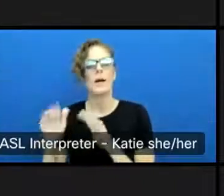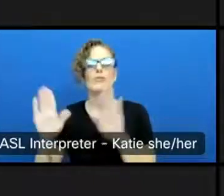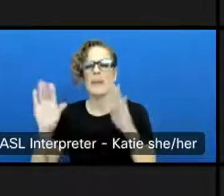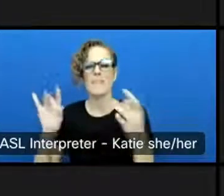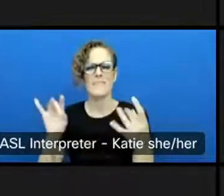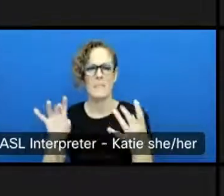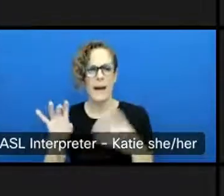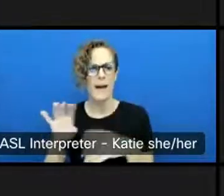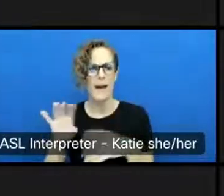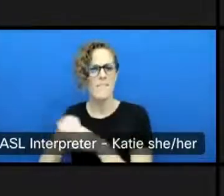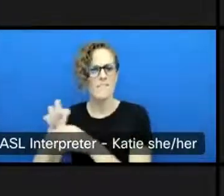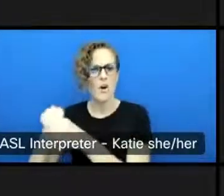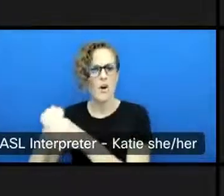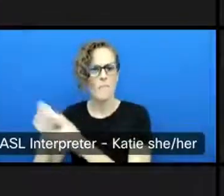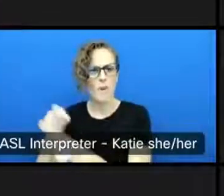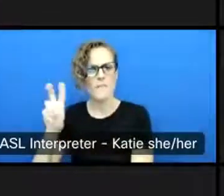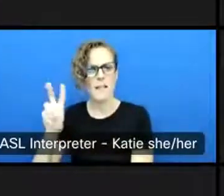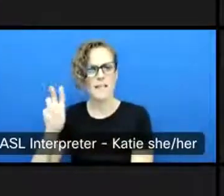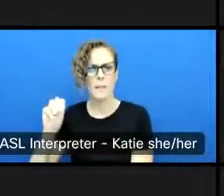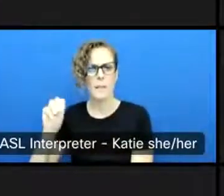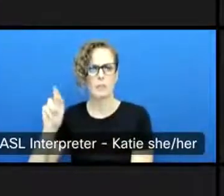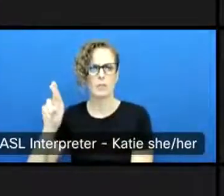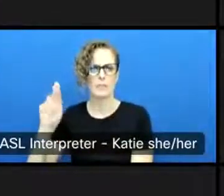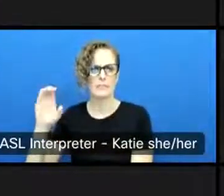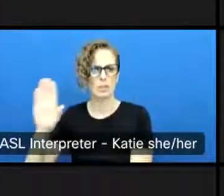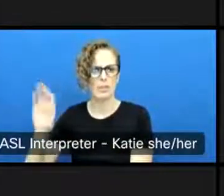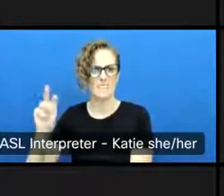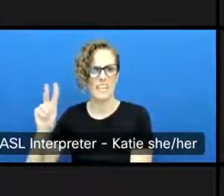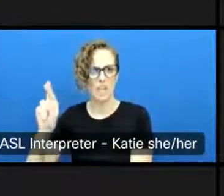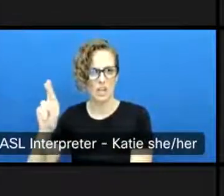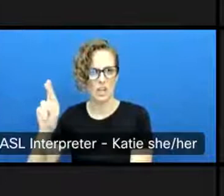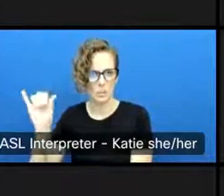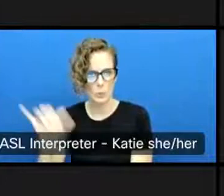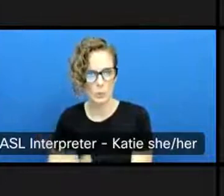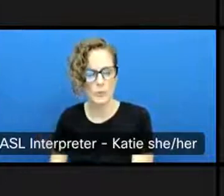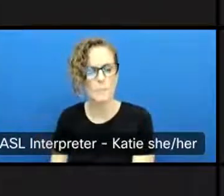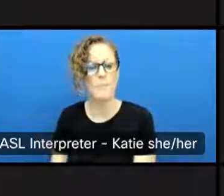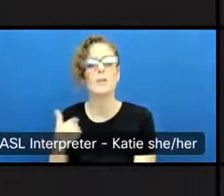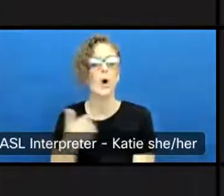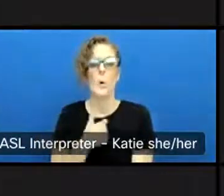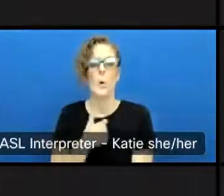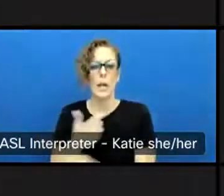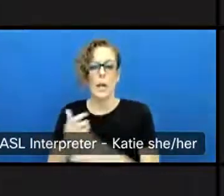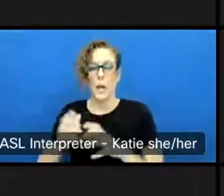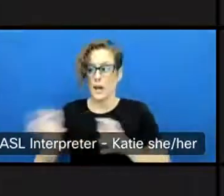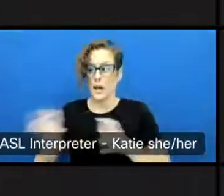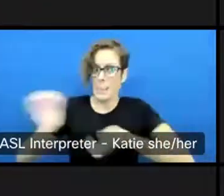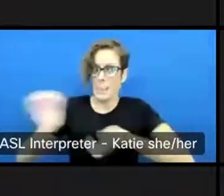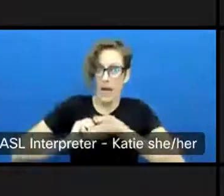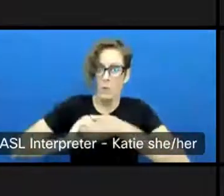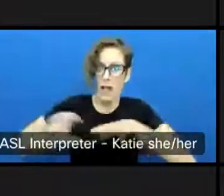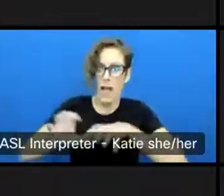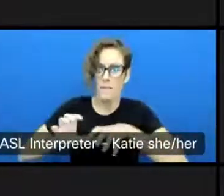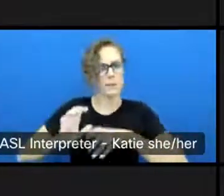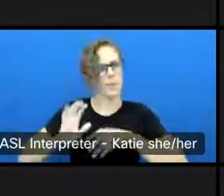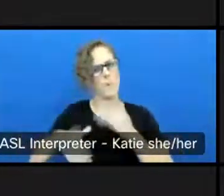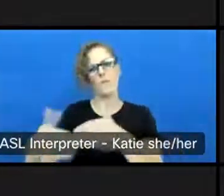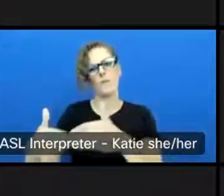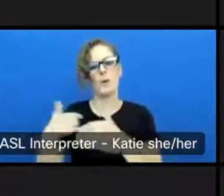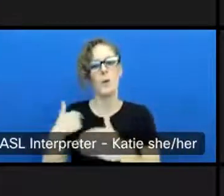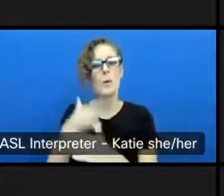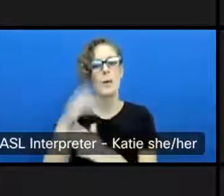Regional Center. Garrett Broadbent was there from Creative Living Options. We had Michelle Ramirez from On My Own. Eric